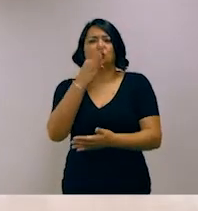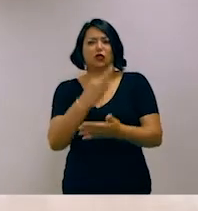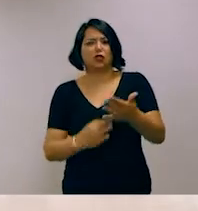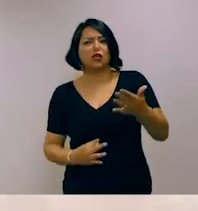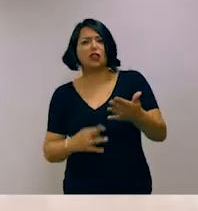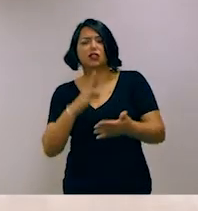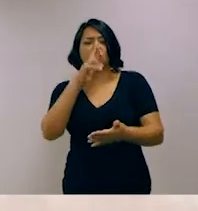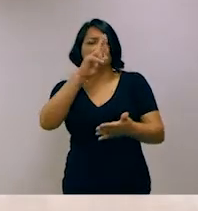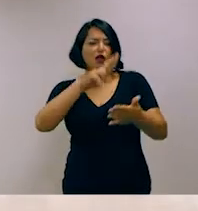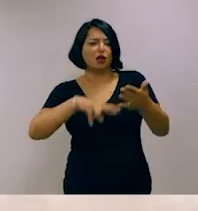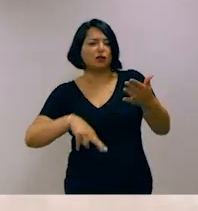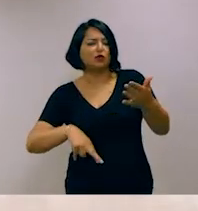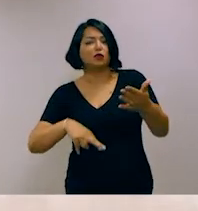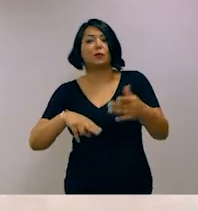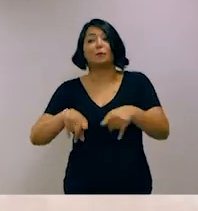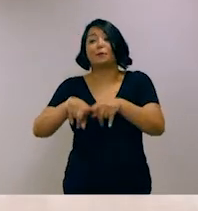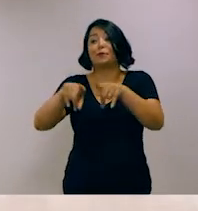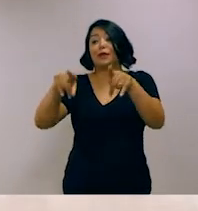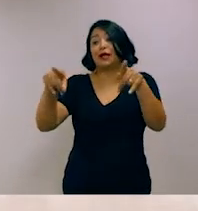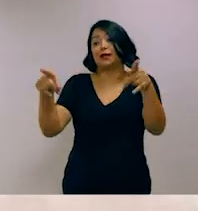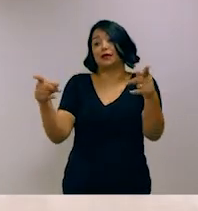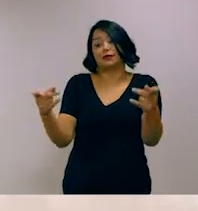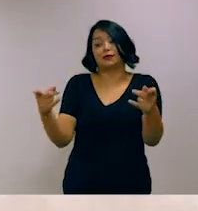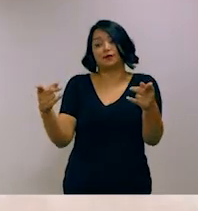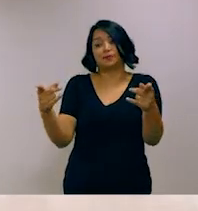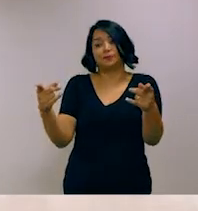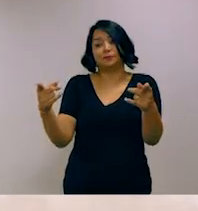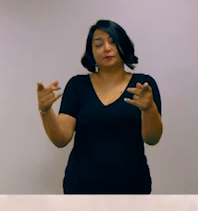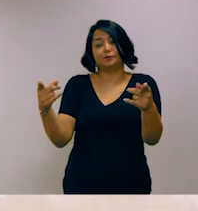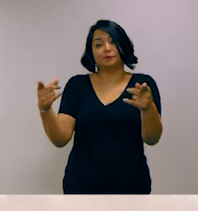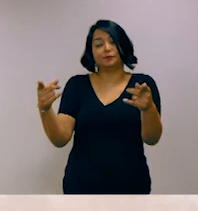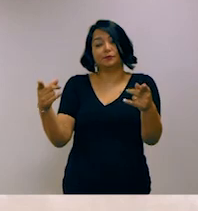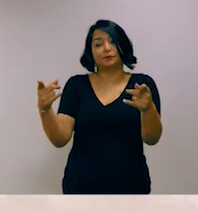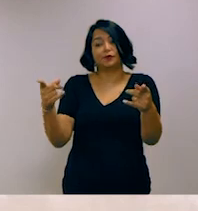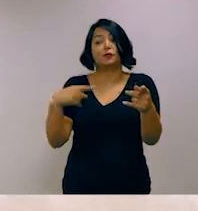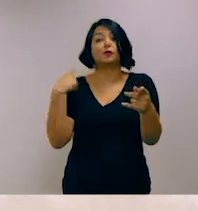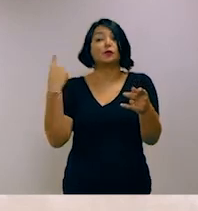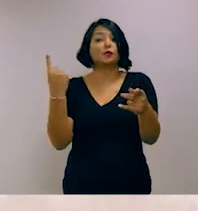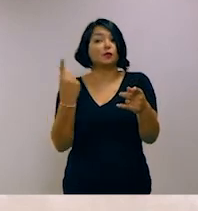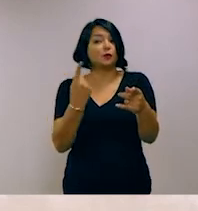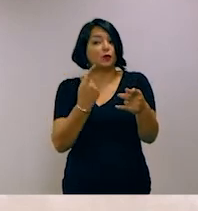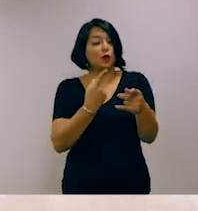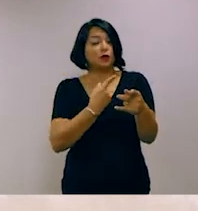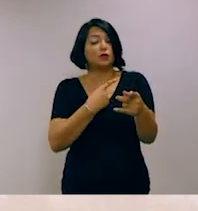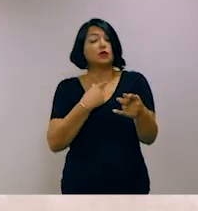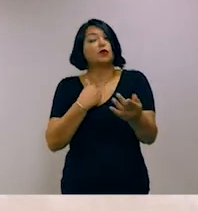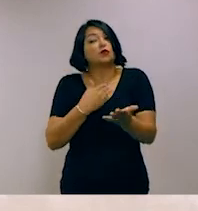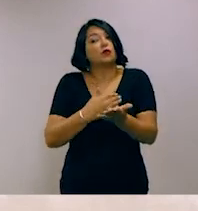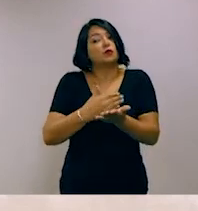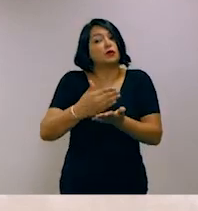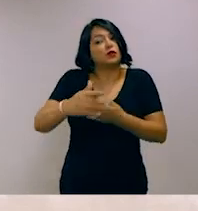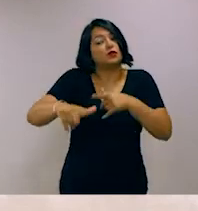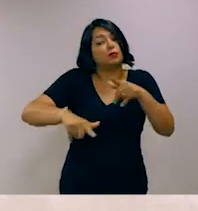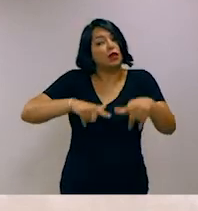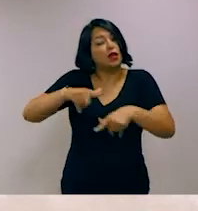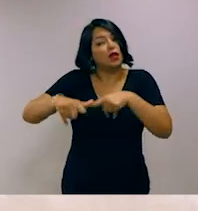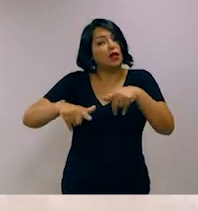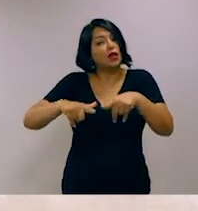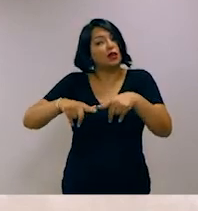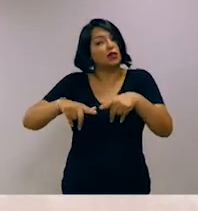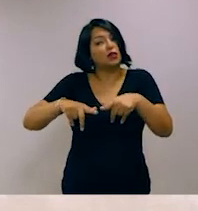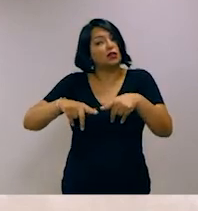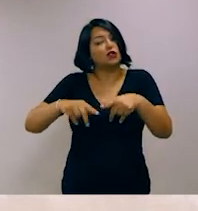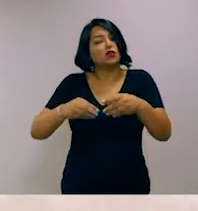lot of text reports. but we have started to work